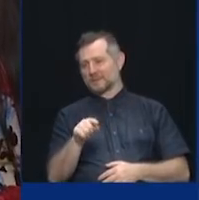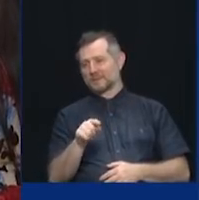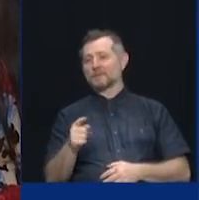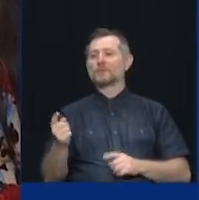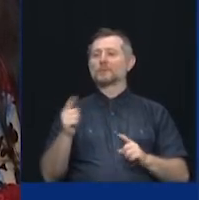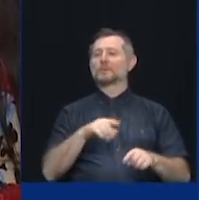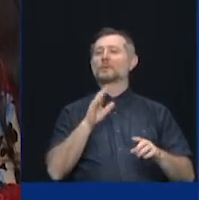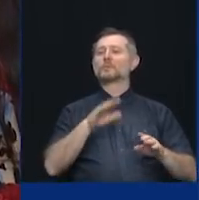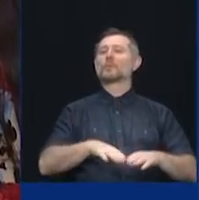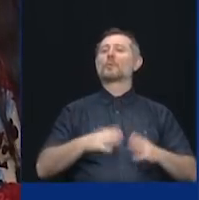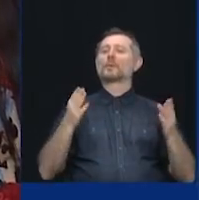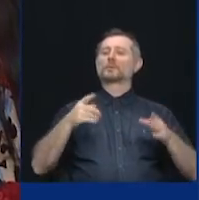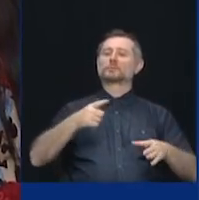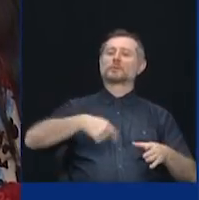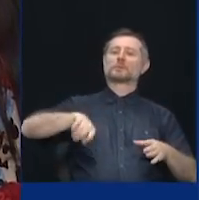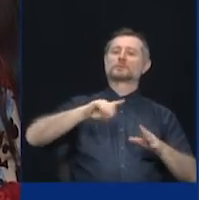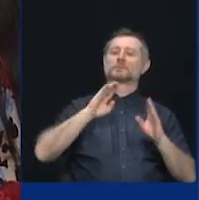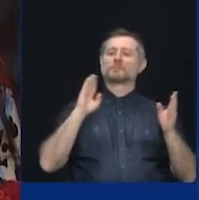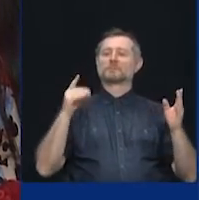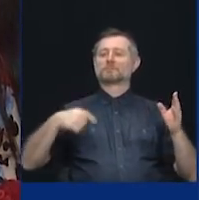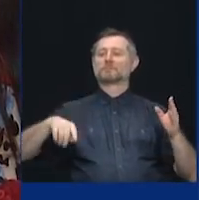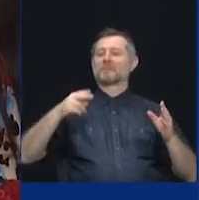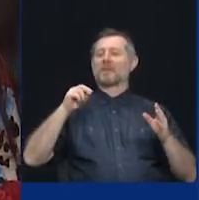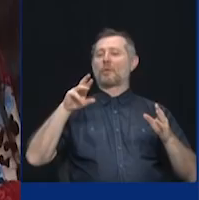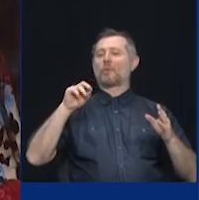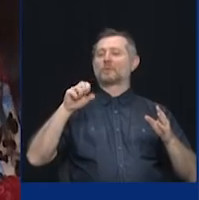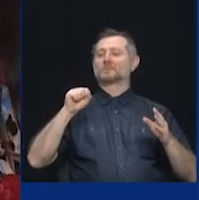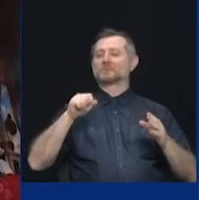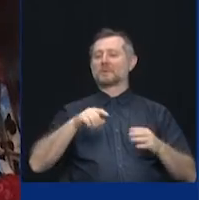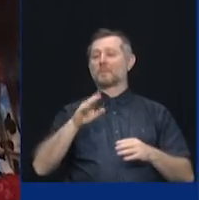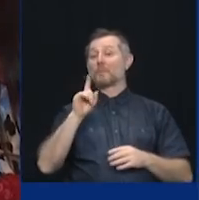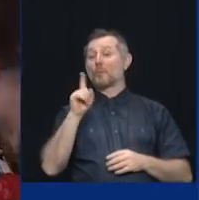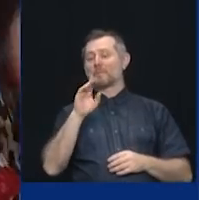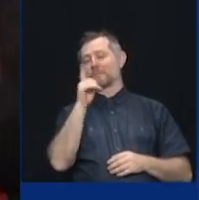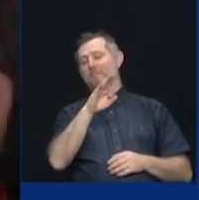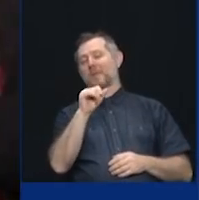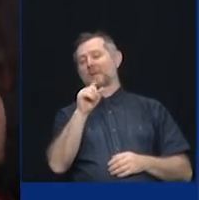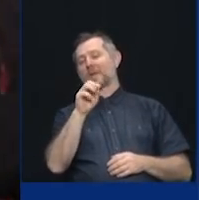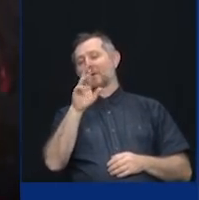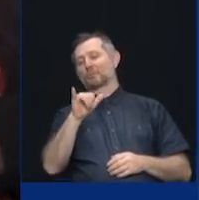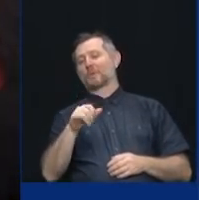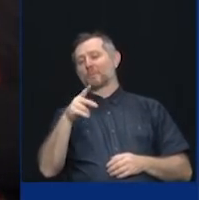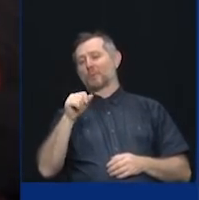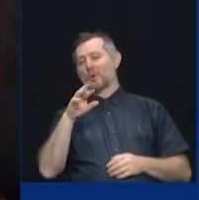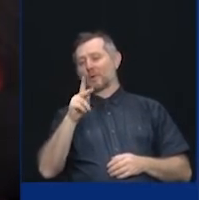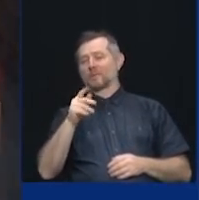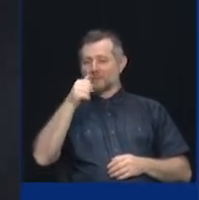Circle of Heroes right at Battery Park City. God bless you for what you did. Thank you.